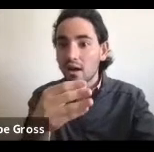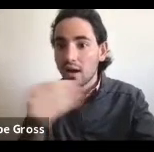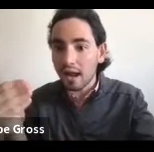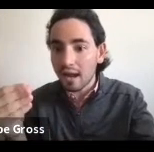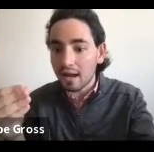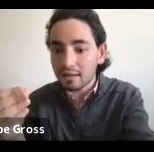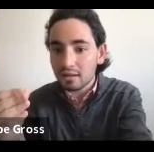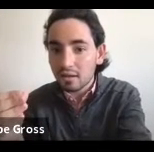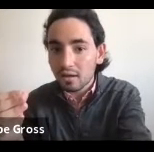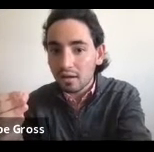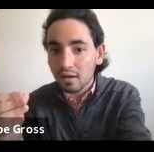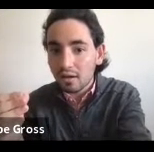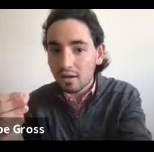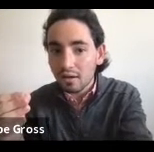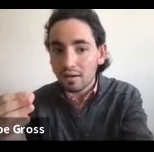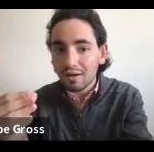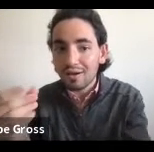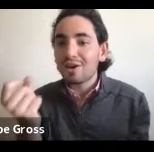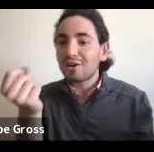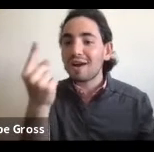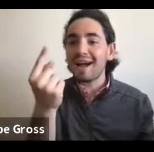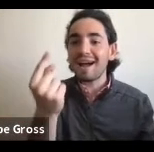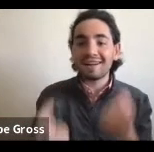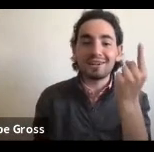some peanuts and